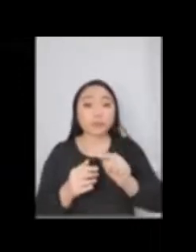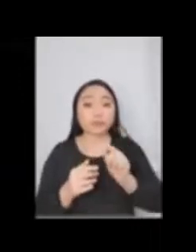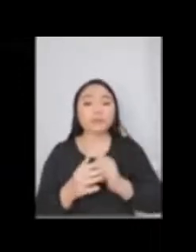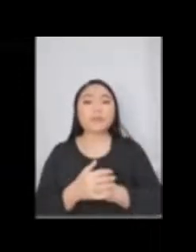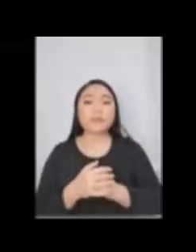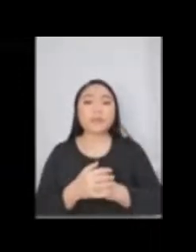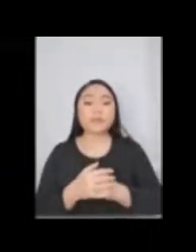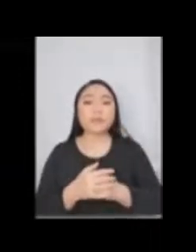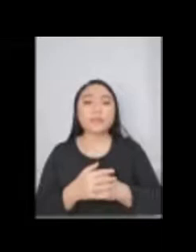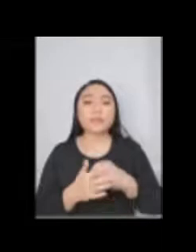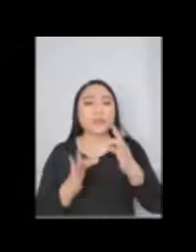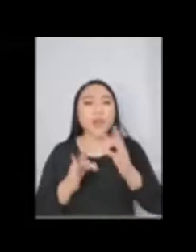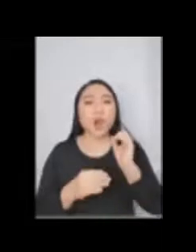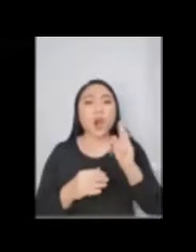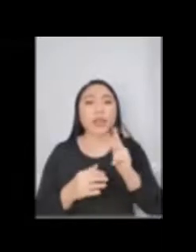and